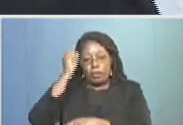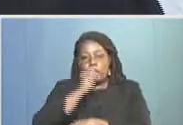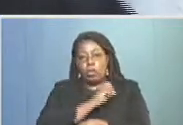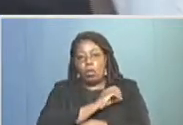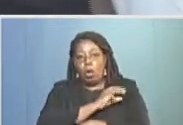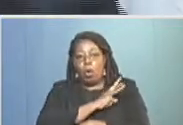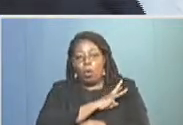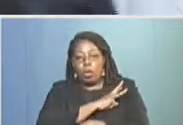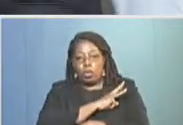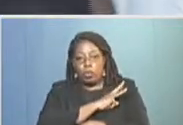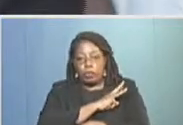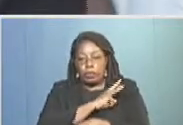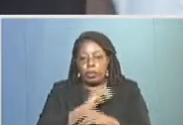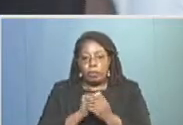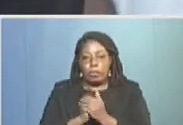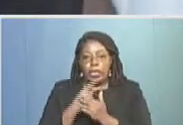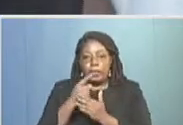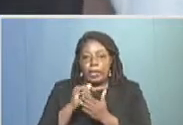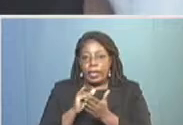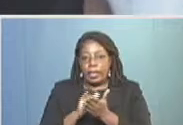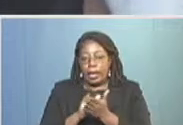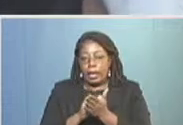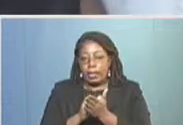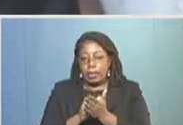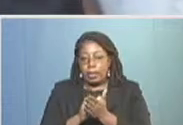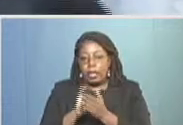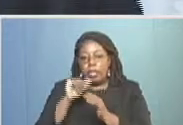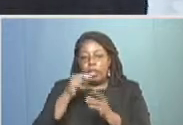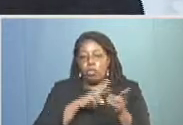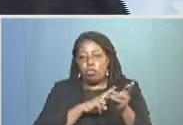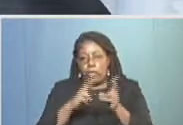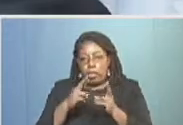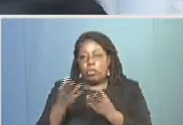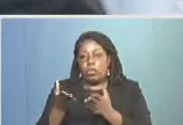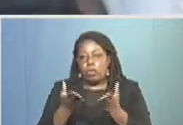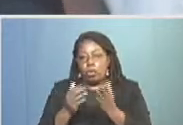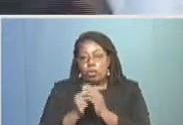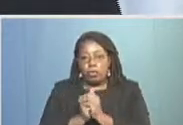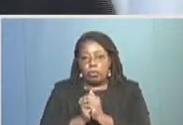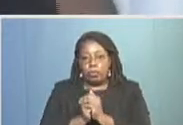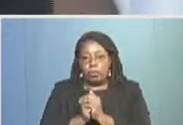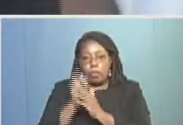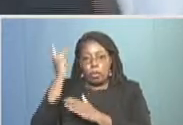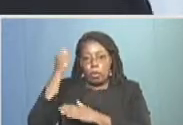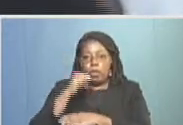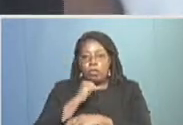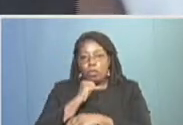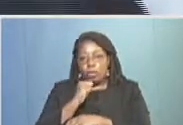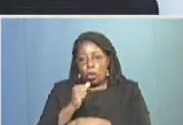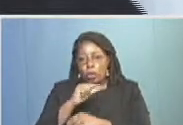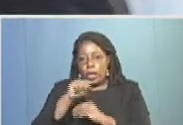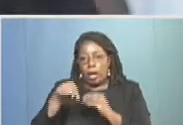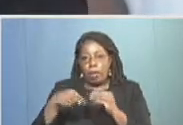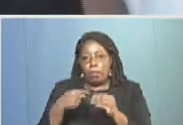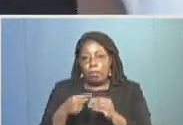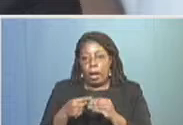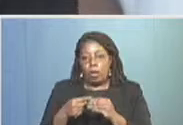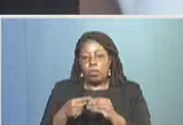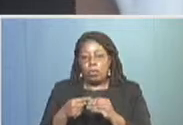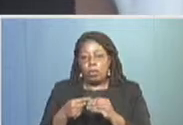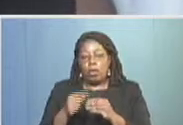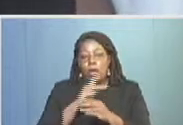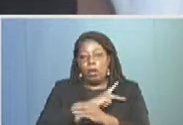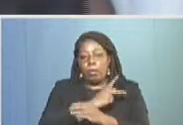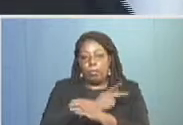As for Thompson, he says quite simply, he's just ready to serve. Politics is not about